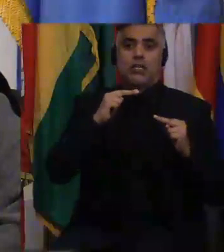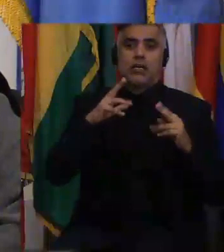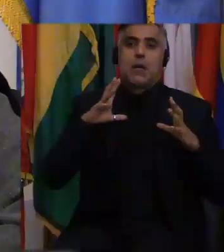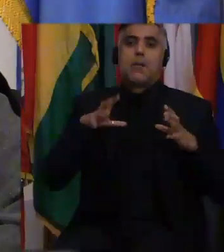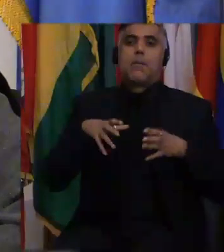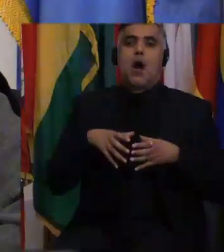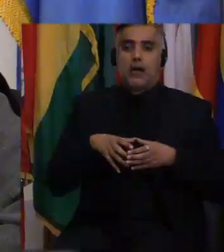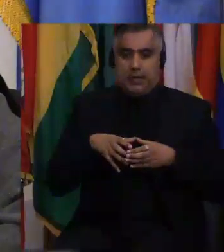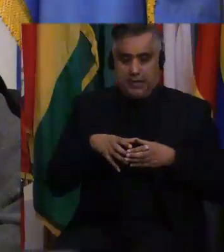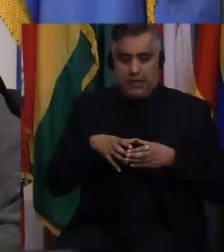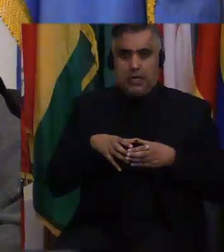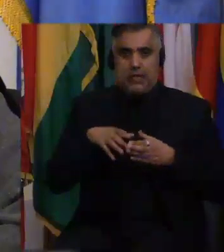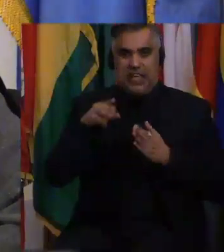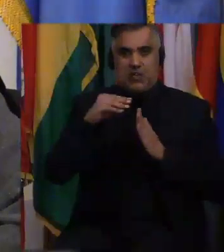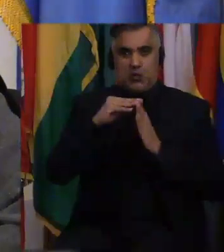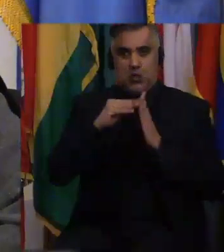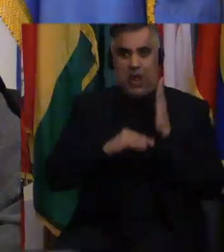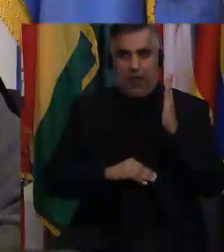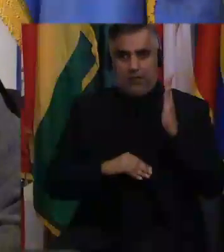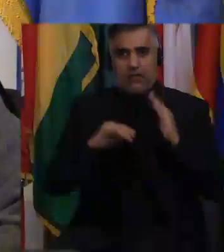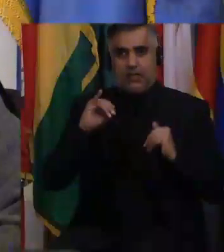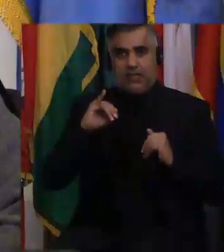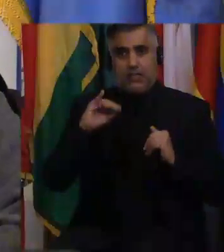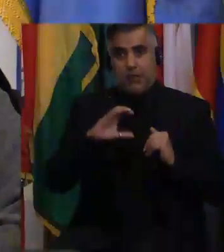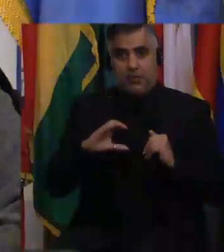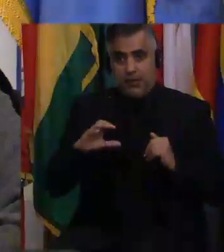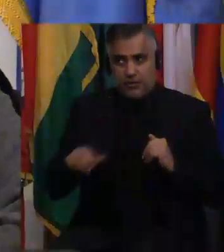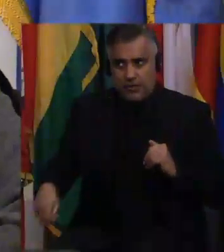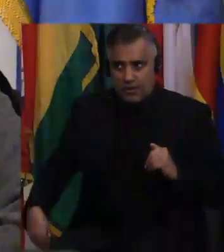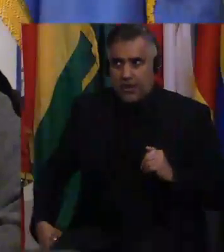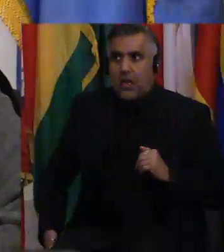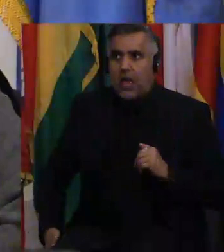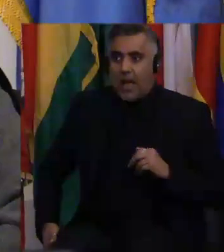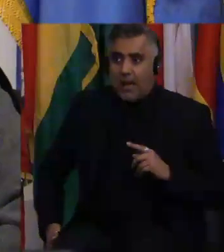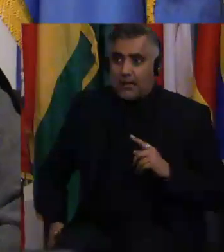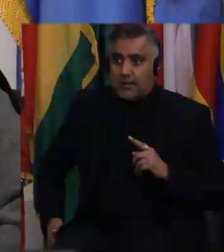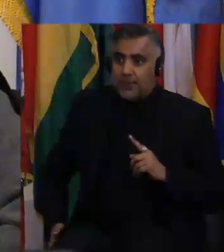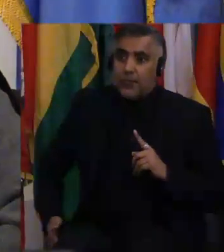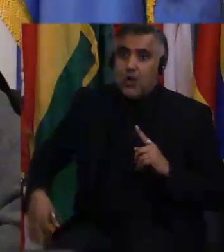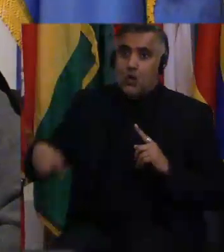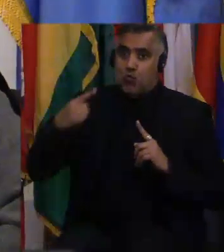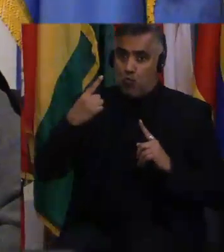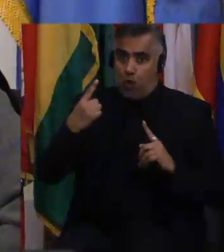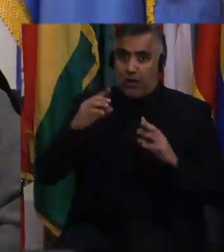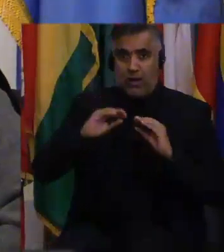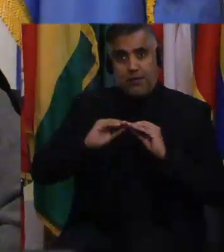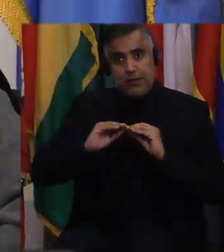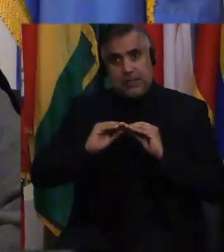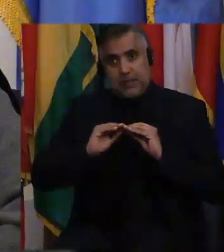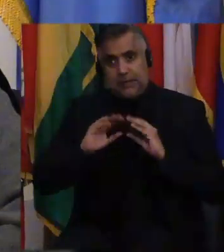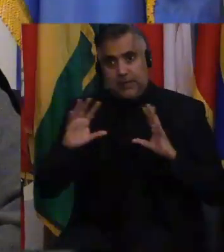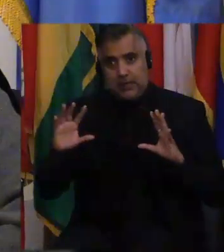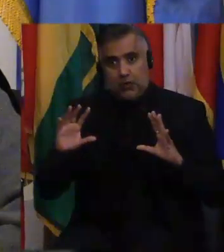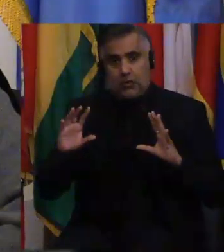body that actually drafted the Istanbul Convention. And one of the very clear,